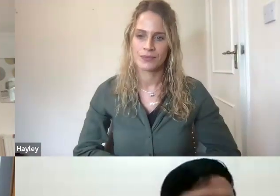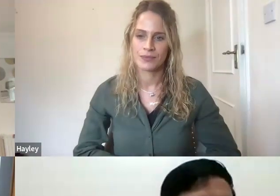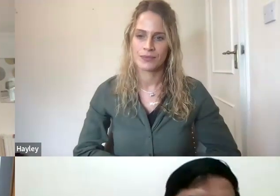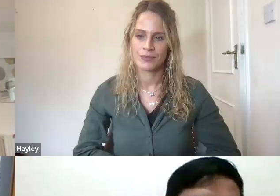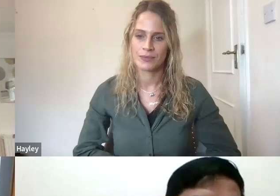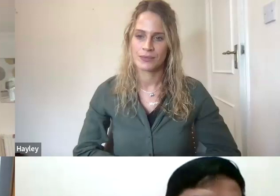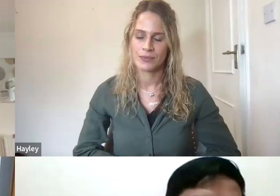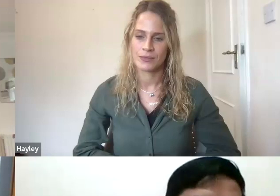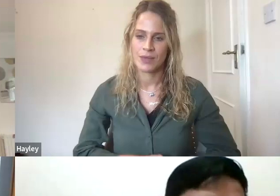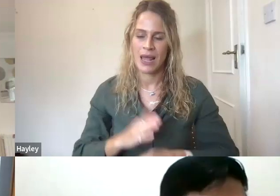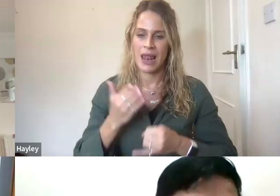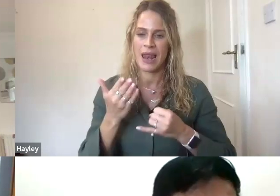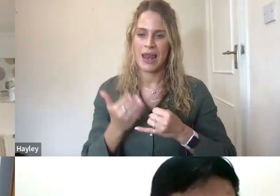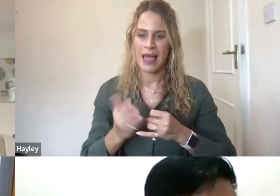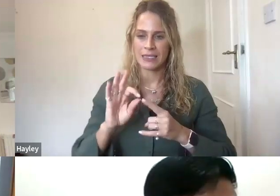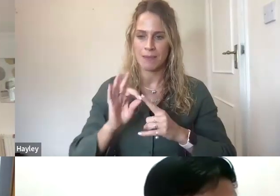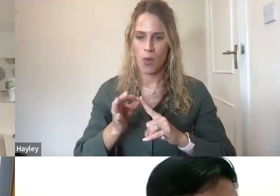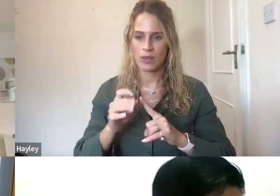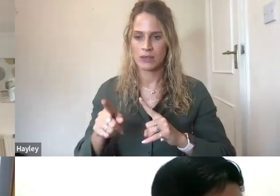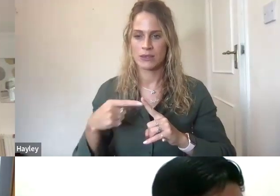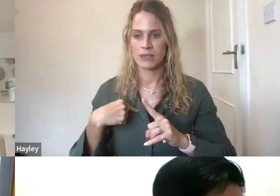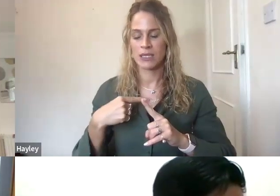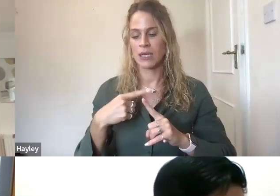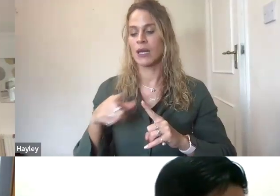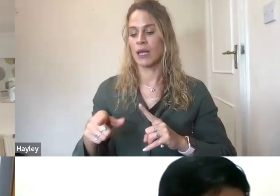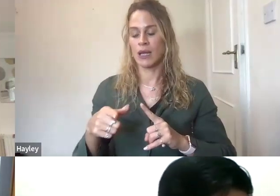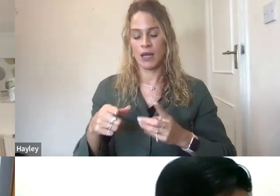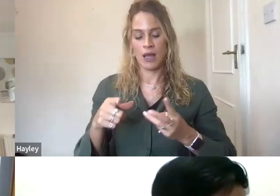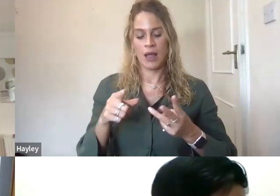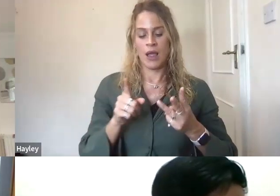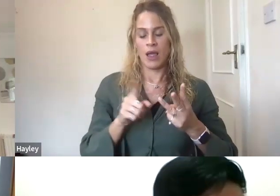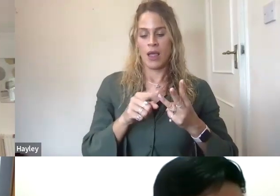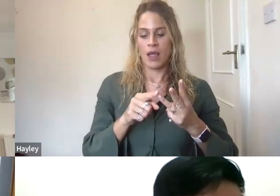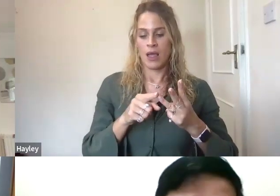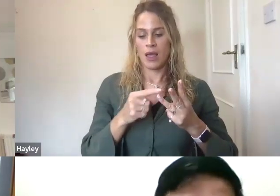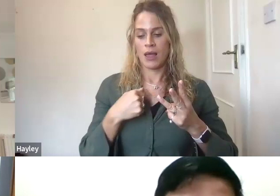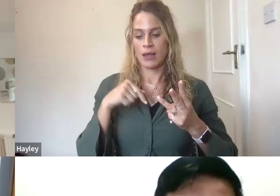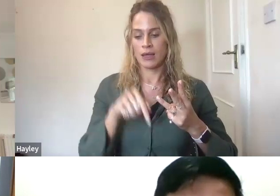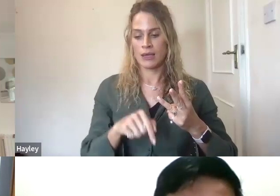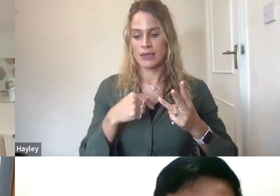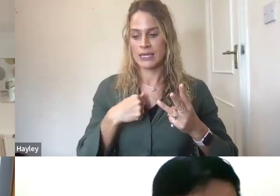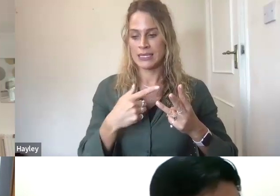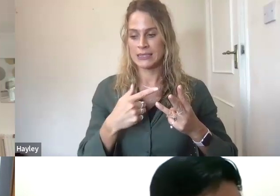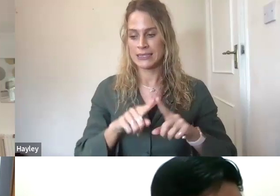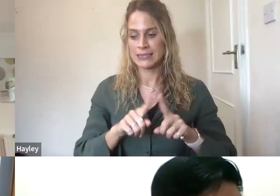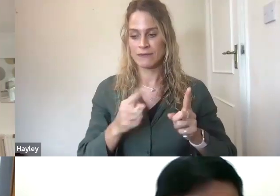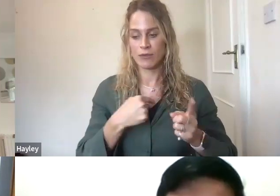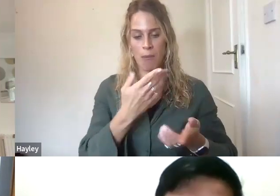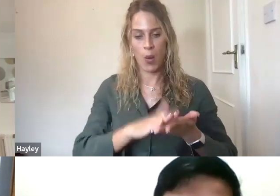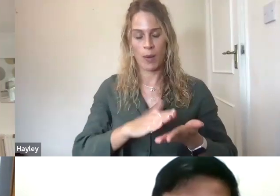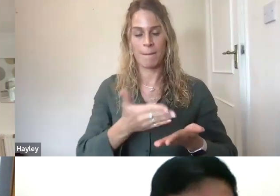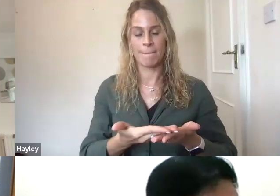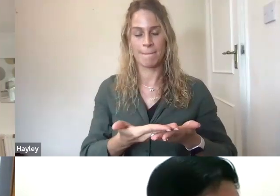And for the last poem, this is by Jaku Mata. This poem is available on the online version of the issue,